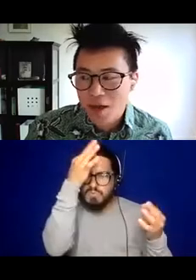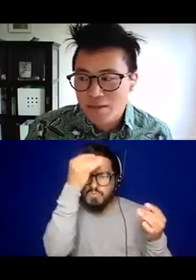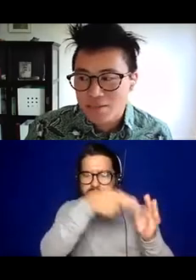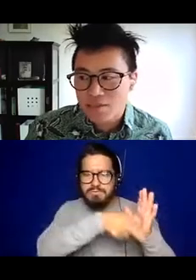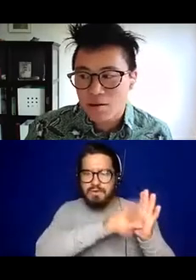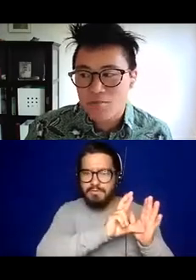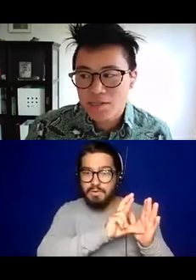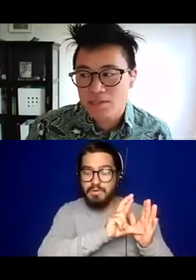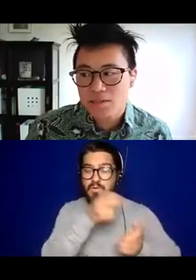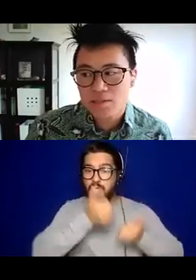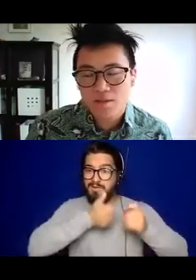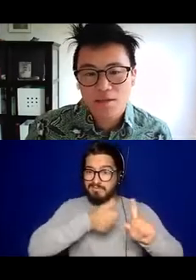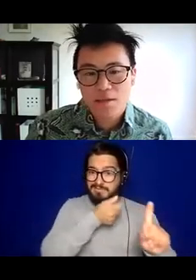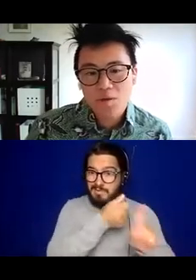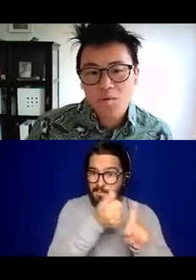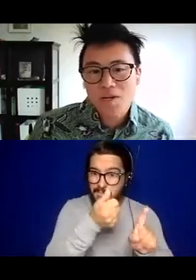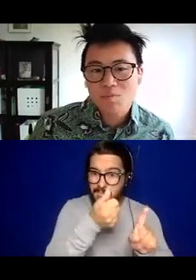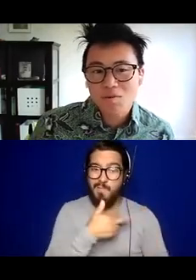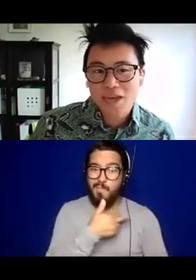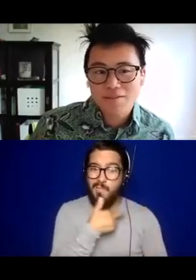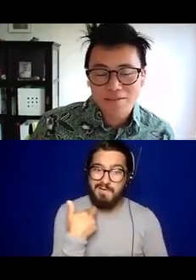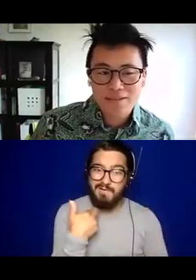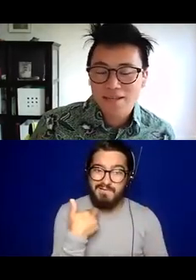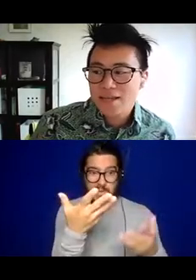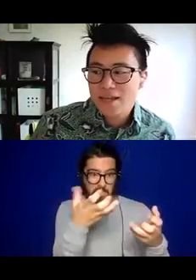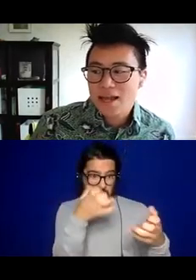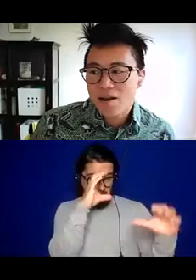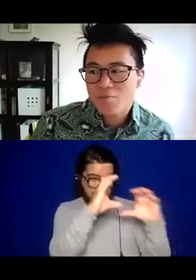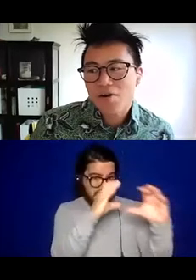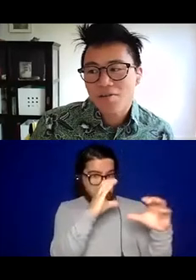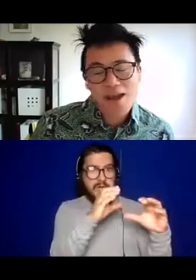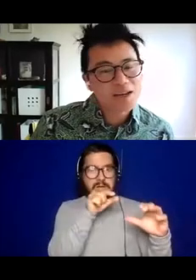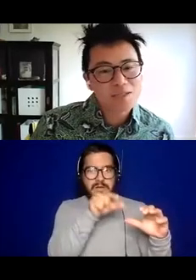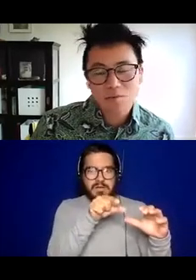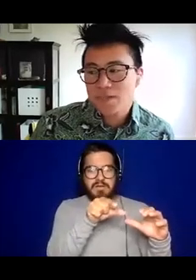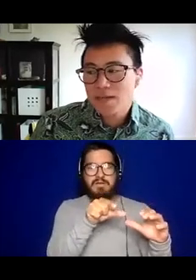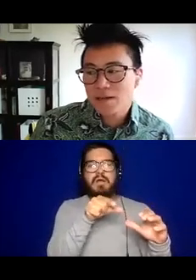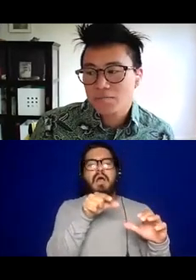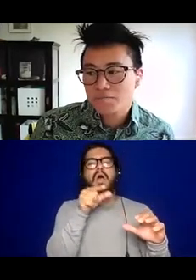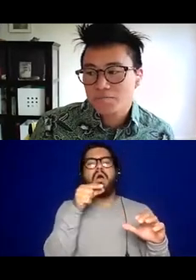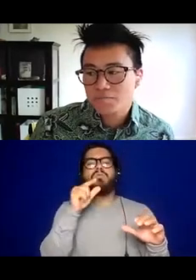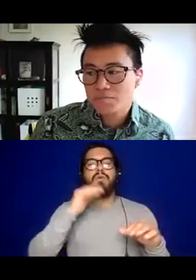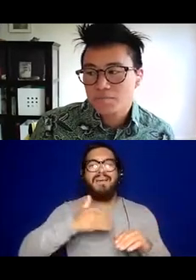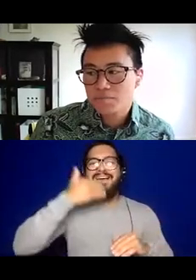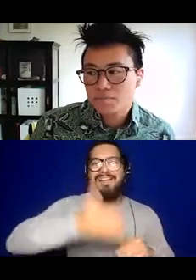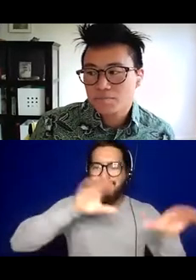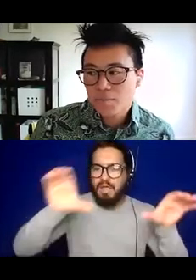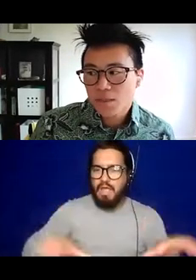our impacts, our risks, what do we want to communicate, and what are the actions we want to take.